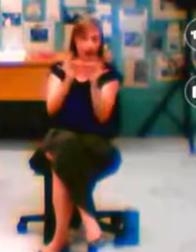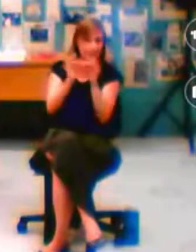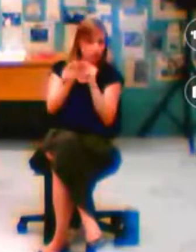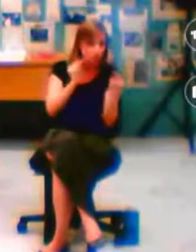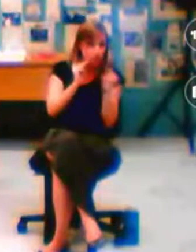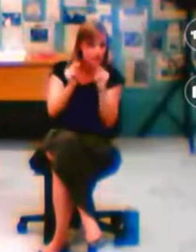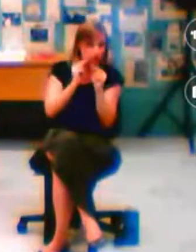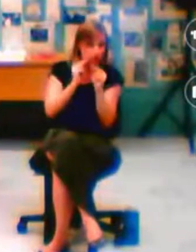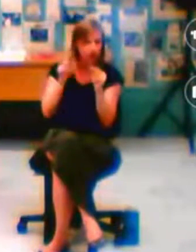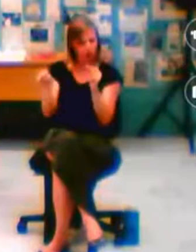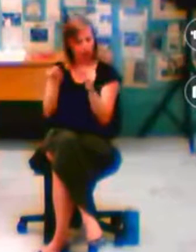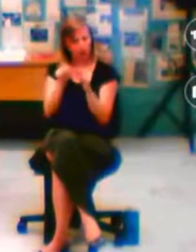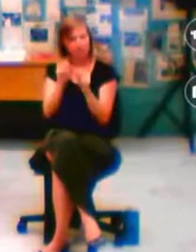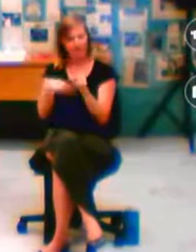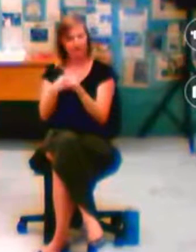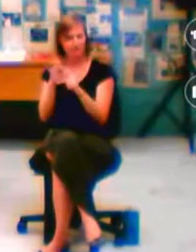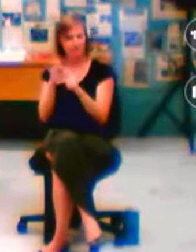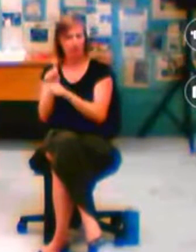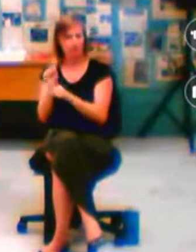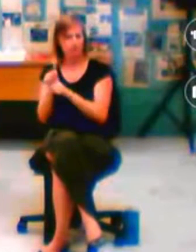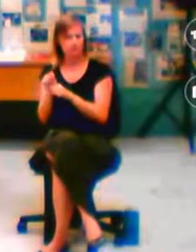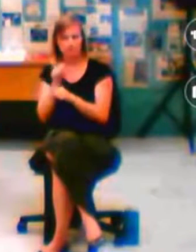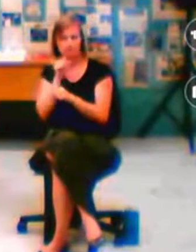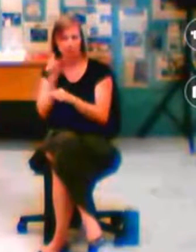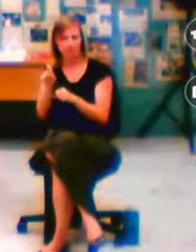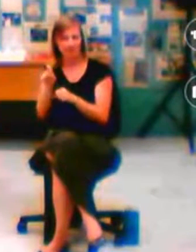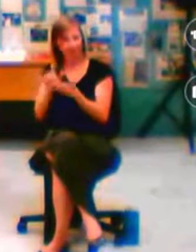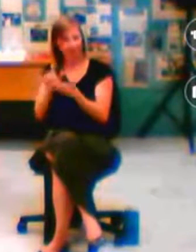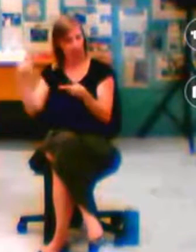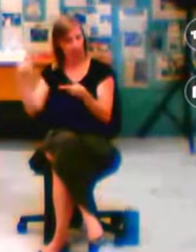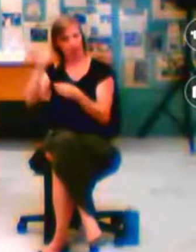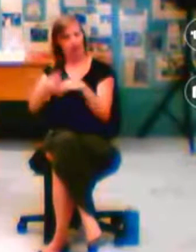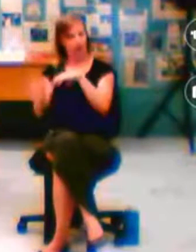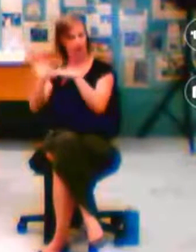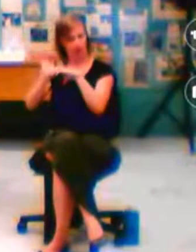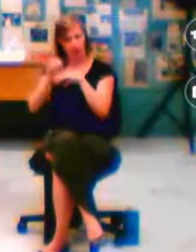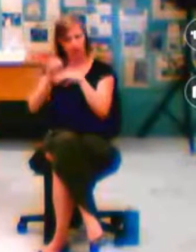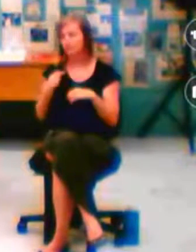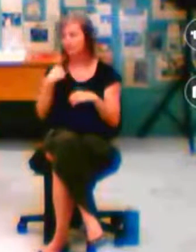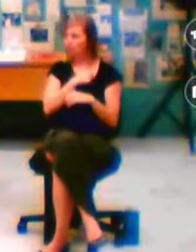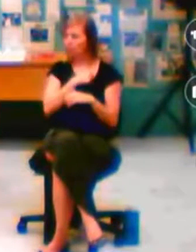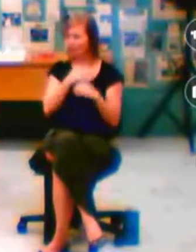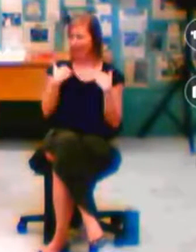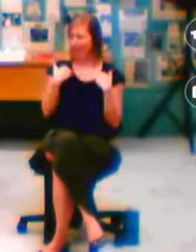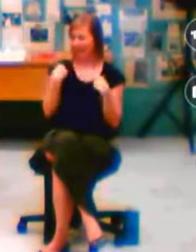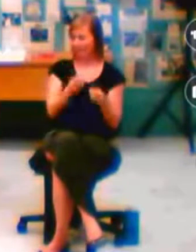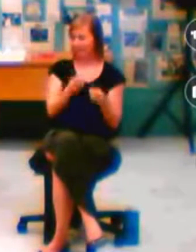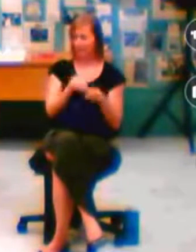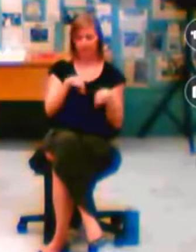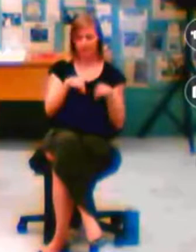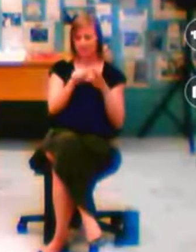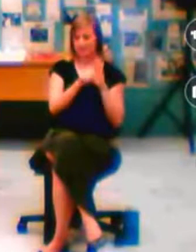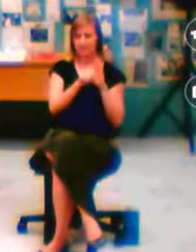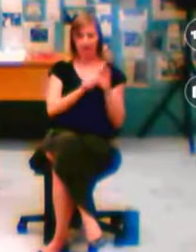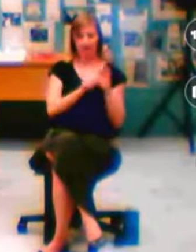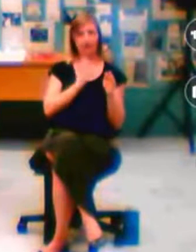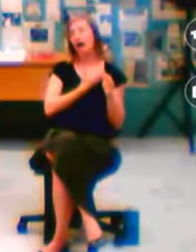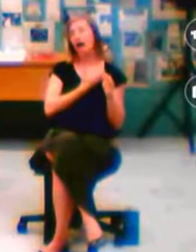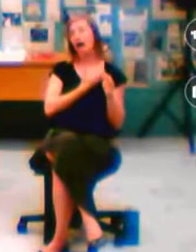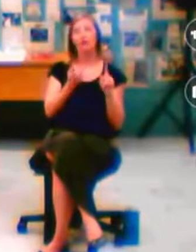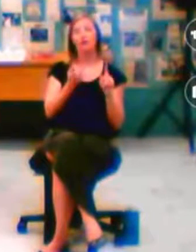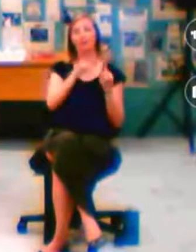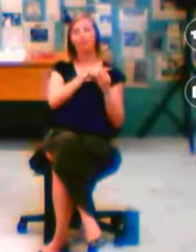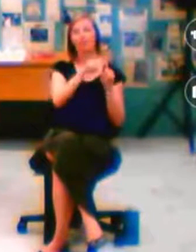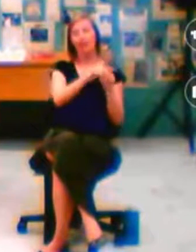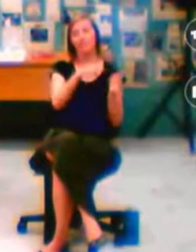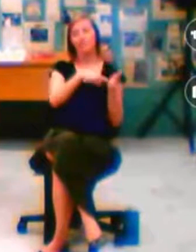that still need to happen, right? The main ones that don't need to happen are marketing, the price negotiation, and you